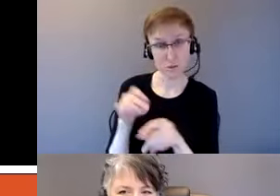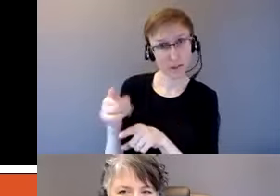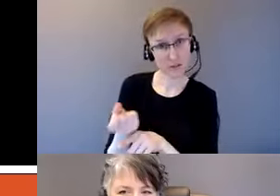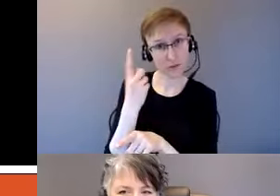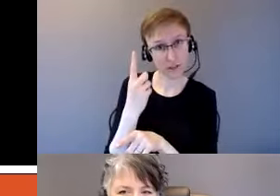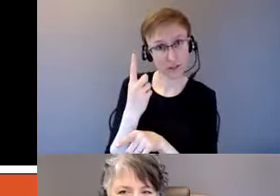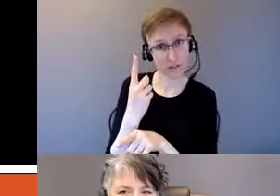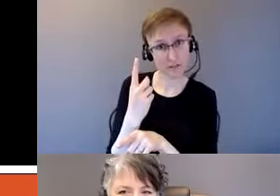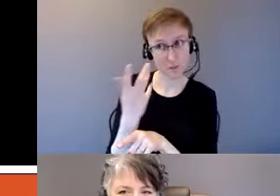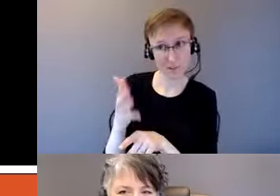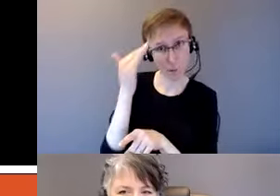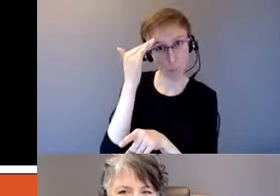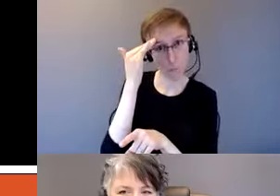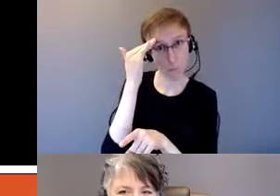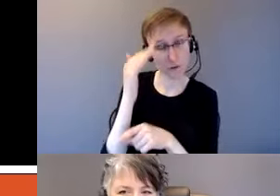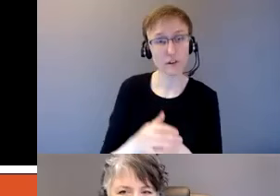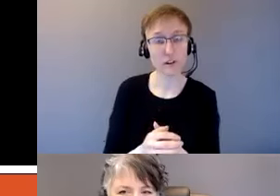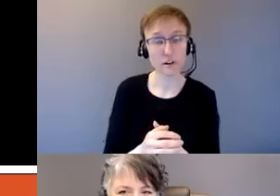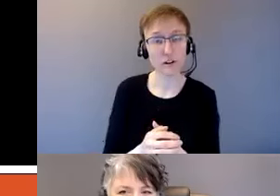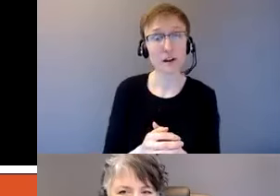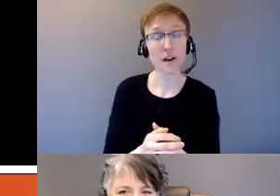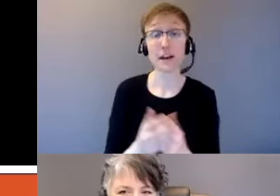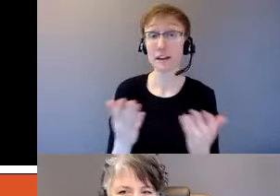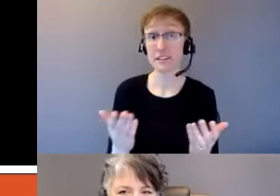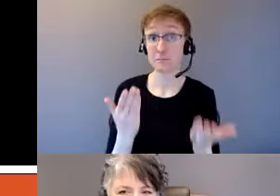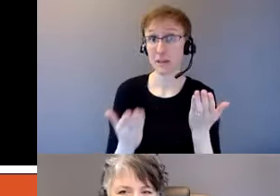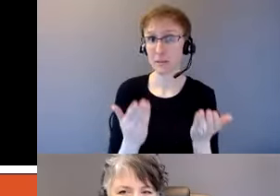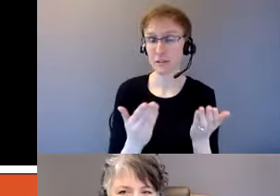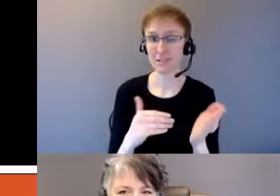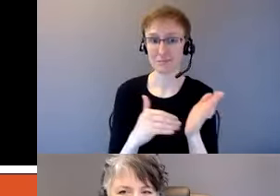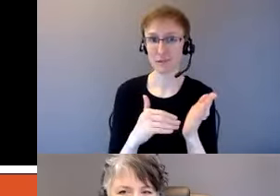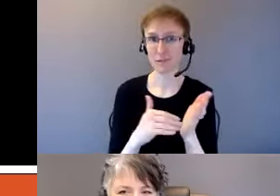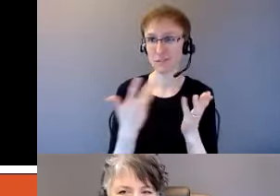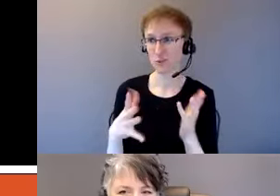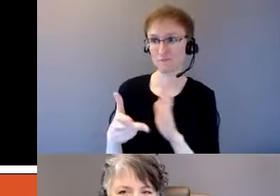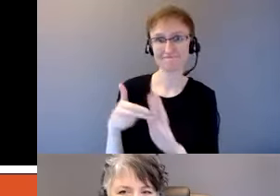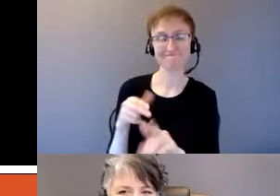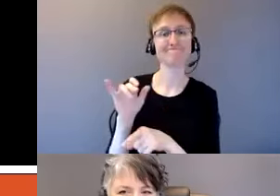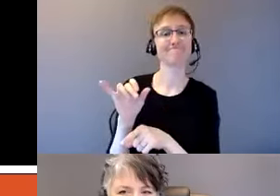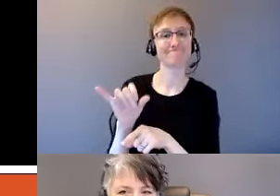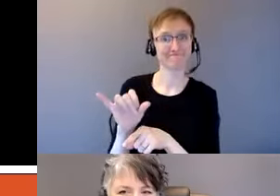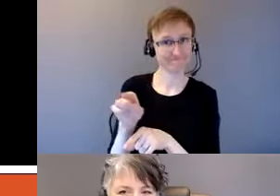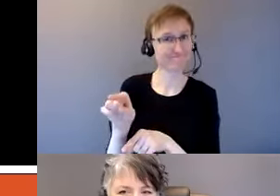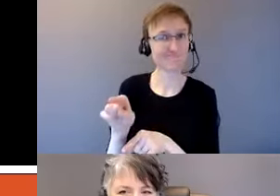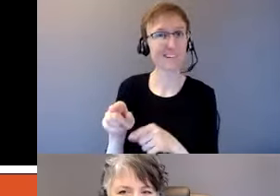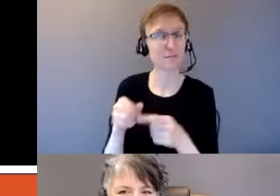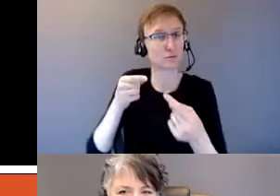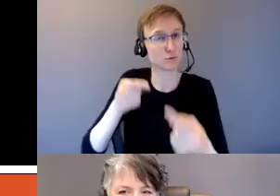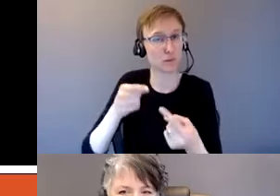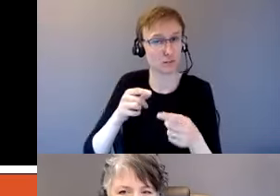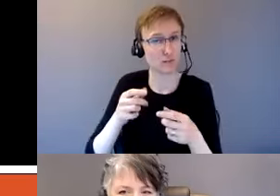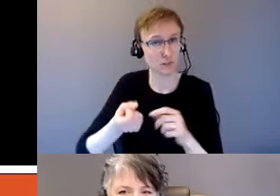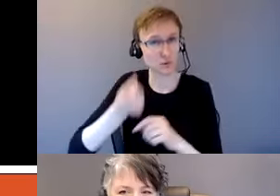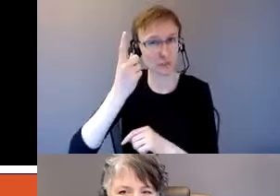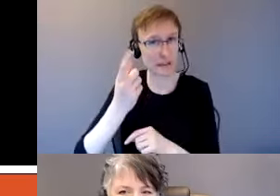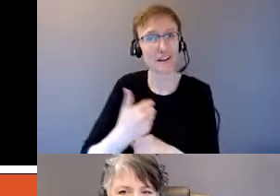medical diagnosis that could impact his or her ability to understand the relevant information? So it's not a memory test. That's